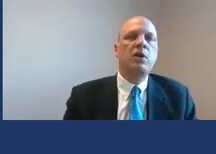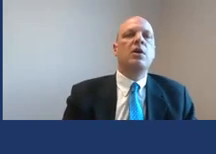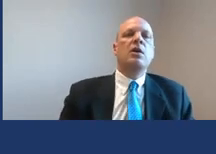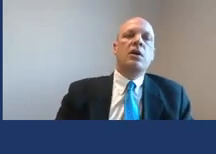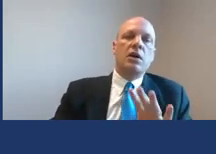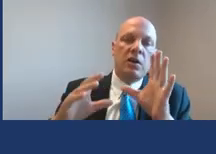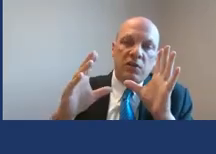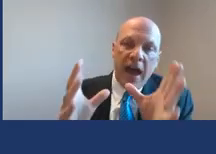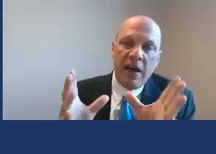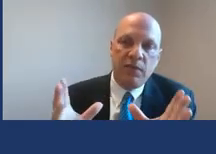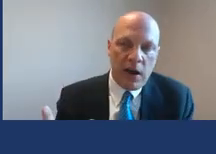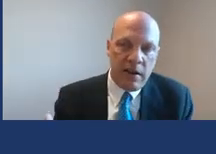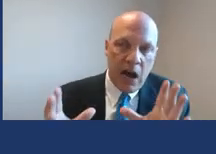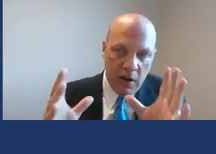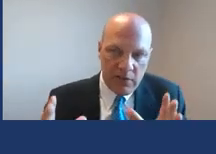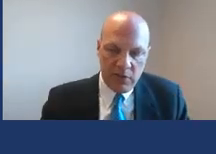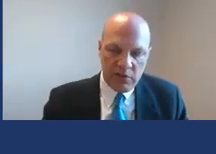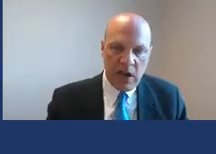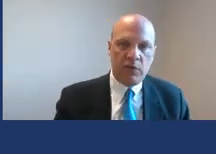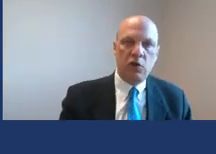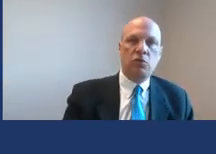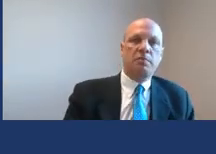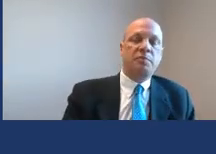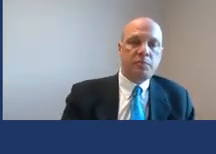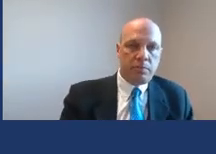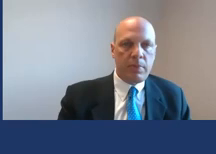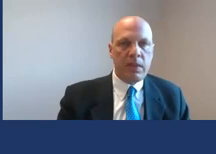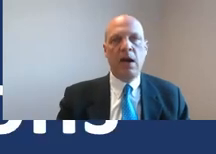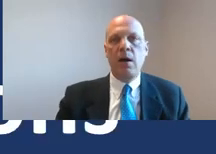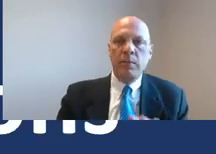polls. So as of right now, as of this afternoon,